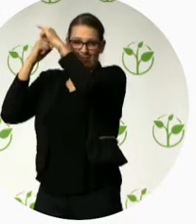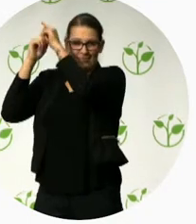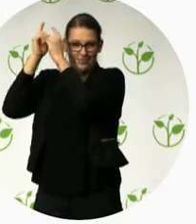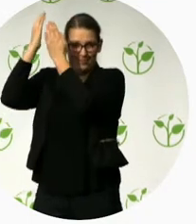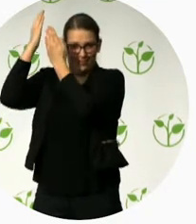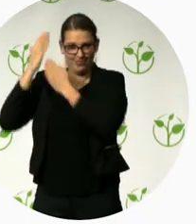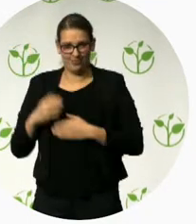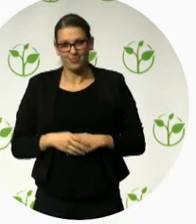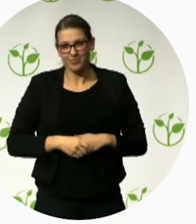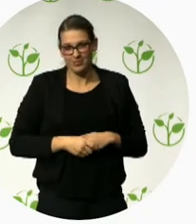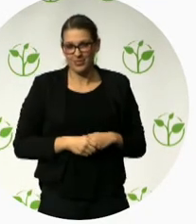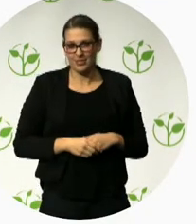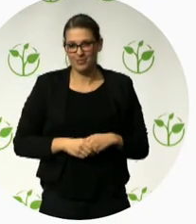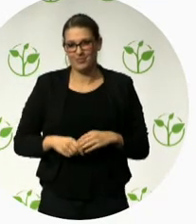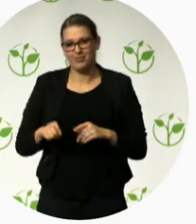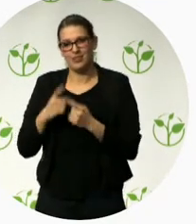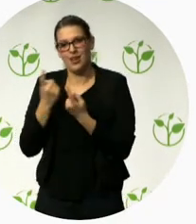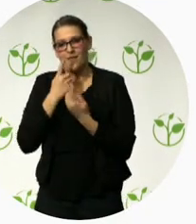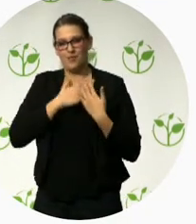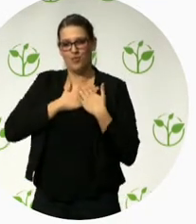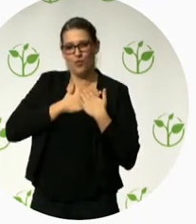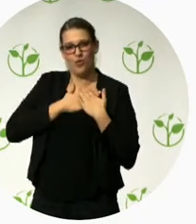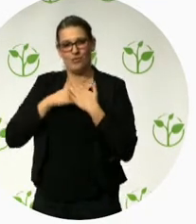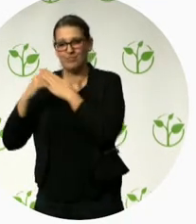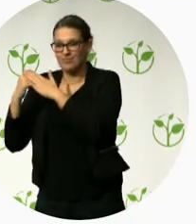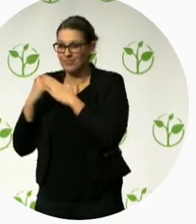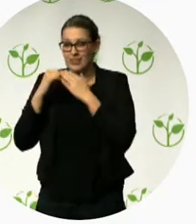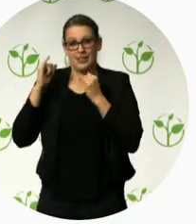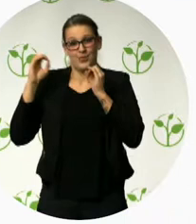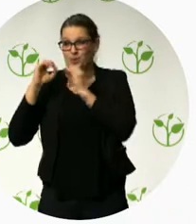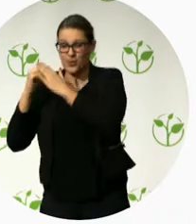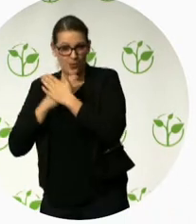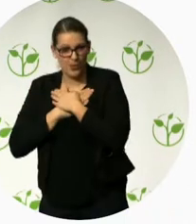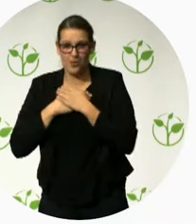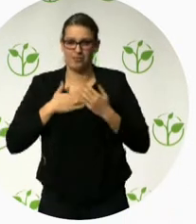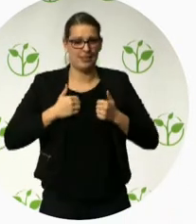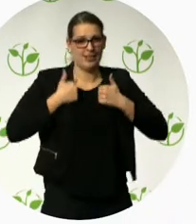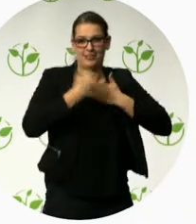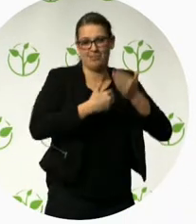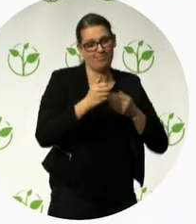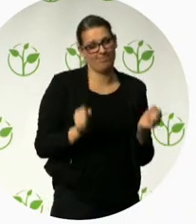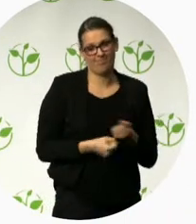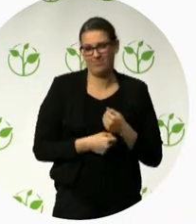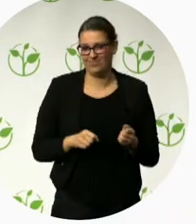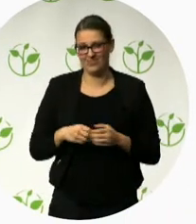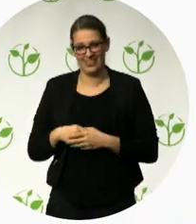mero jindagi, ama bina chaldaina mero